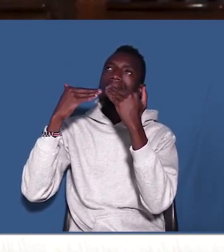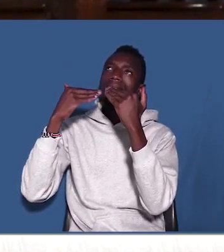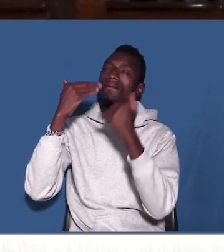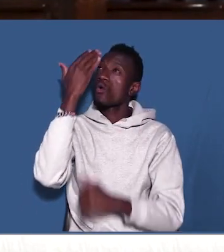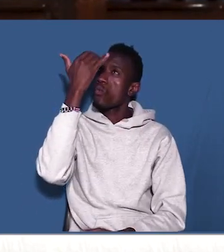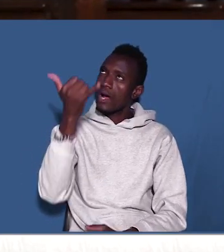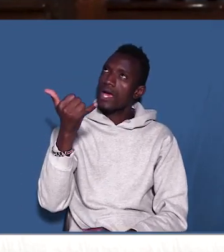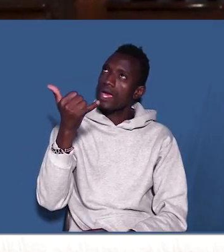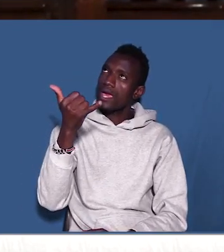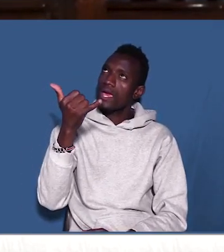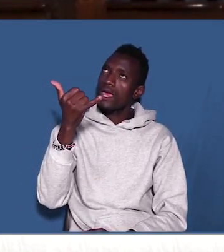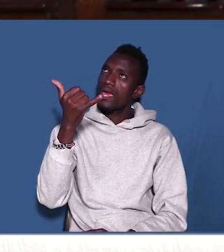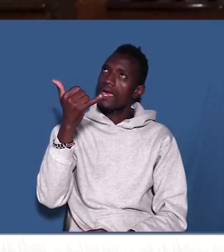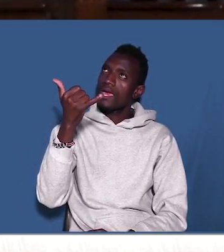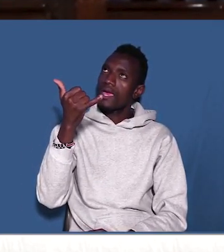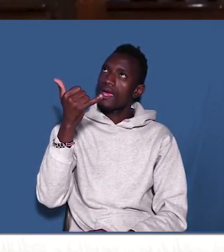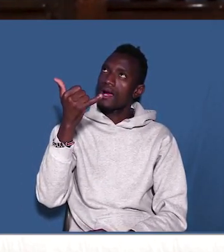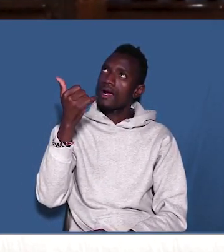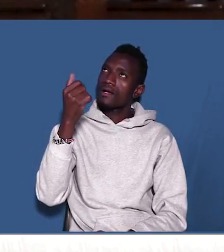for that which you had to do